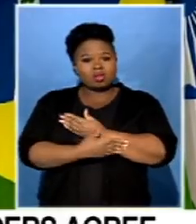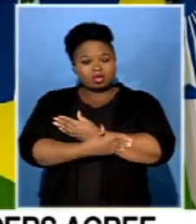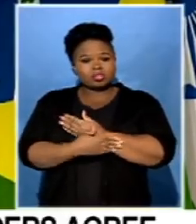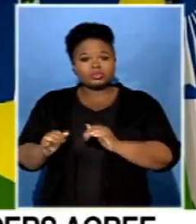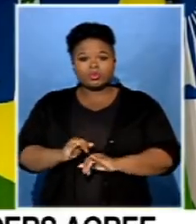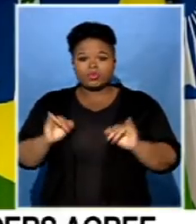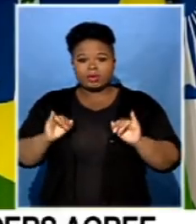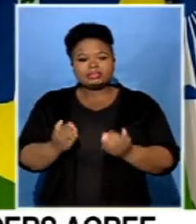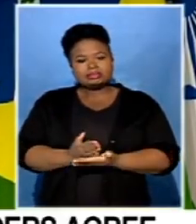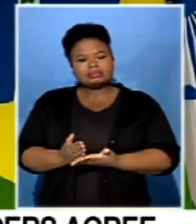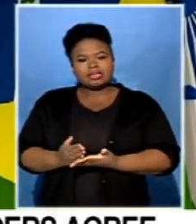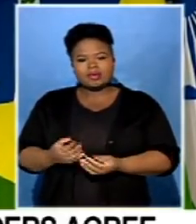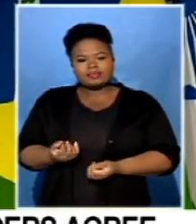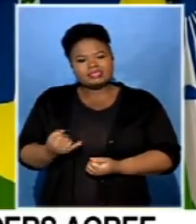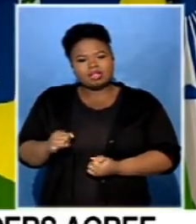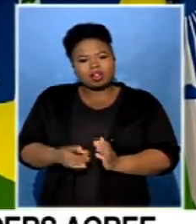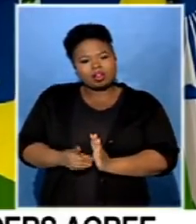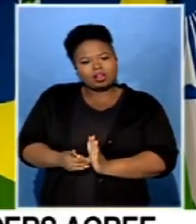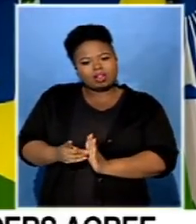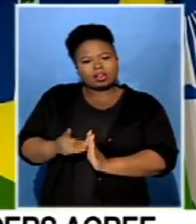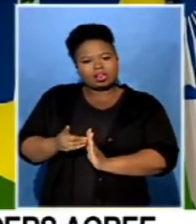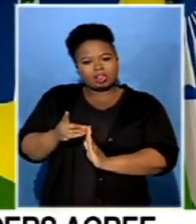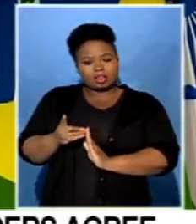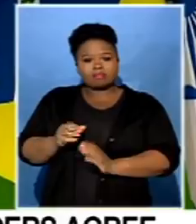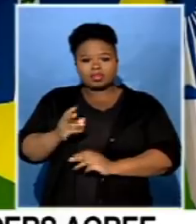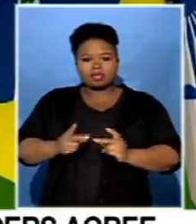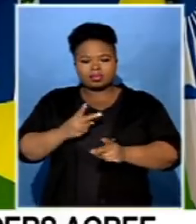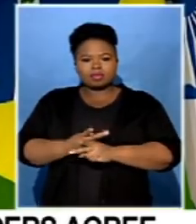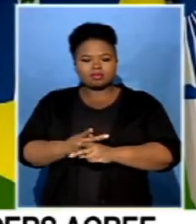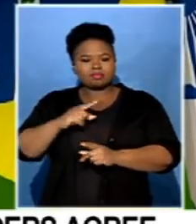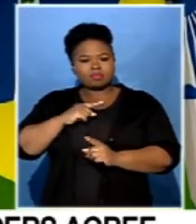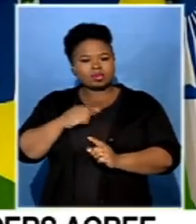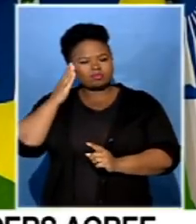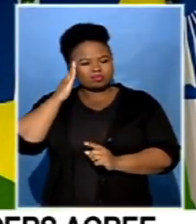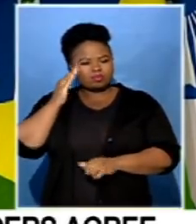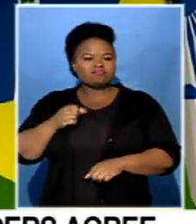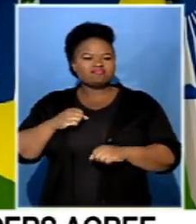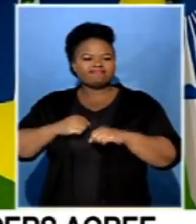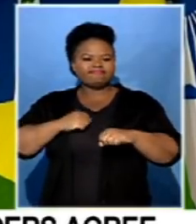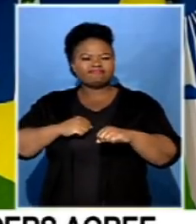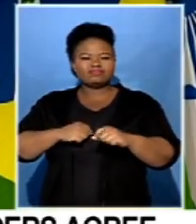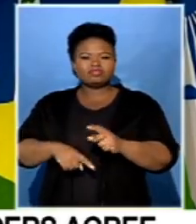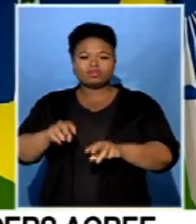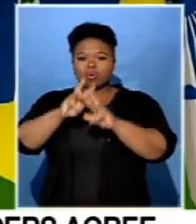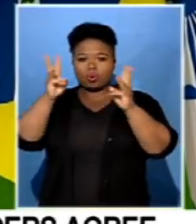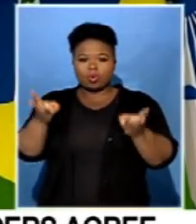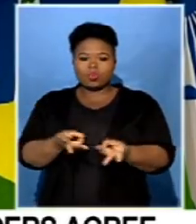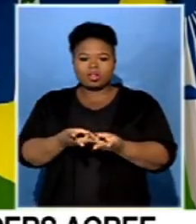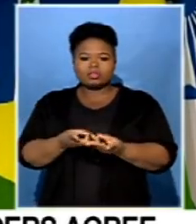particularly emerging markets and developing countries, and indeed on the prosperity and stability of the whole world.